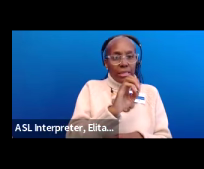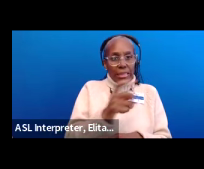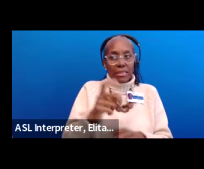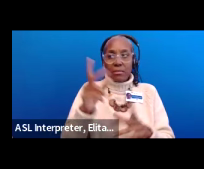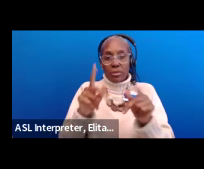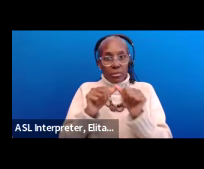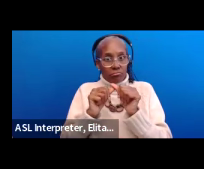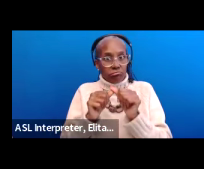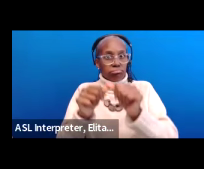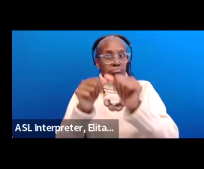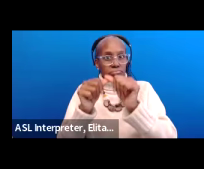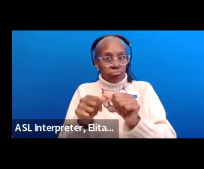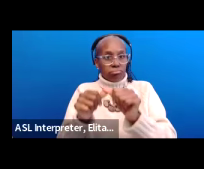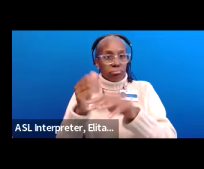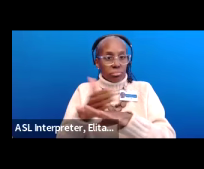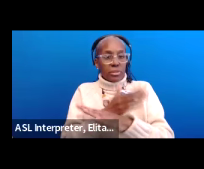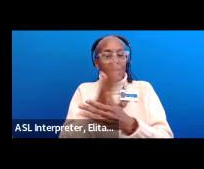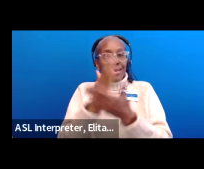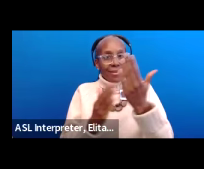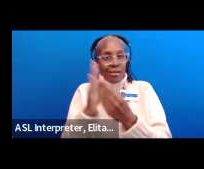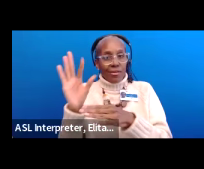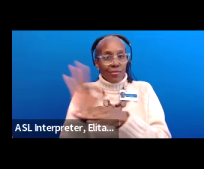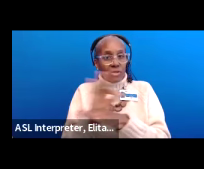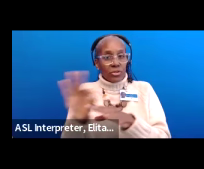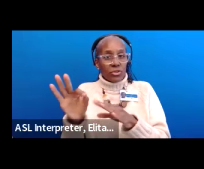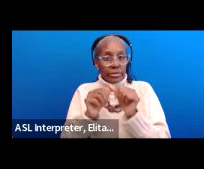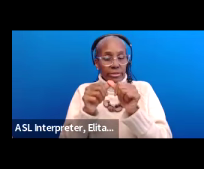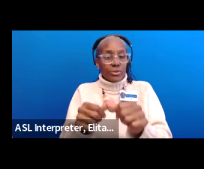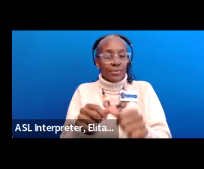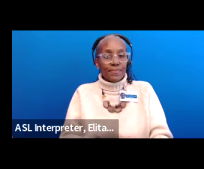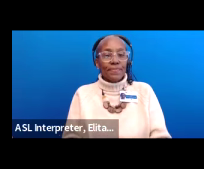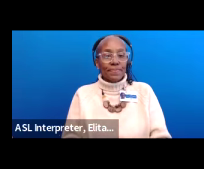continue to recover their hand function.